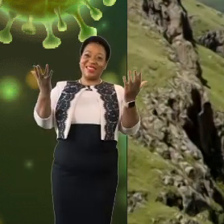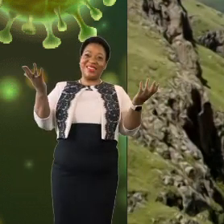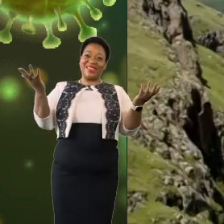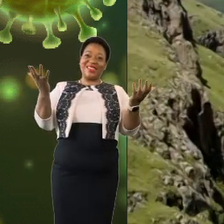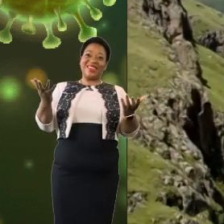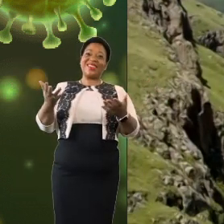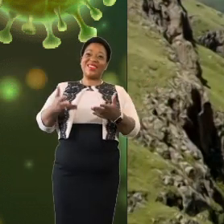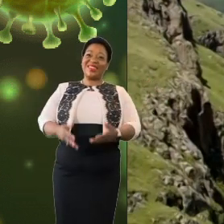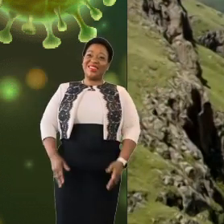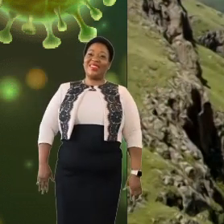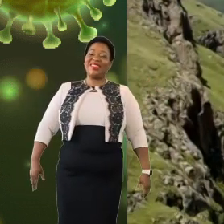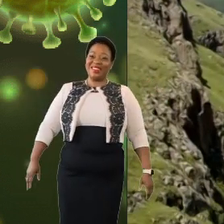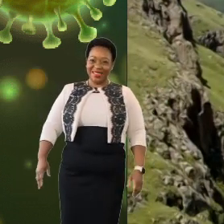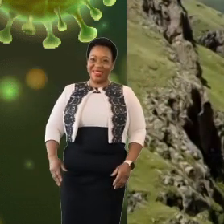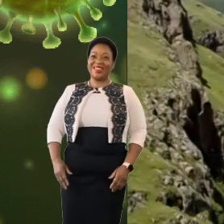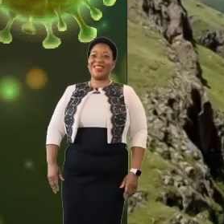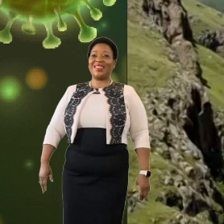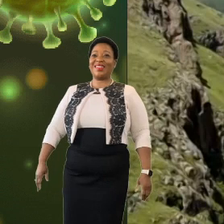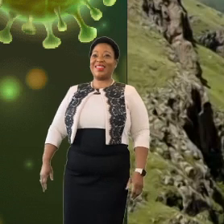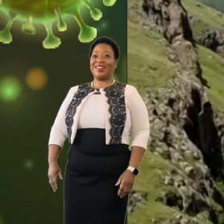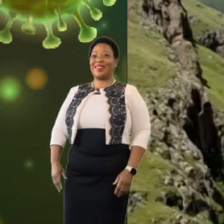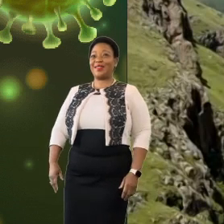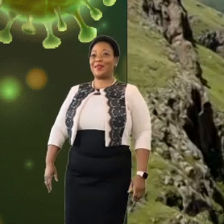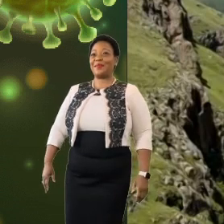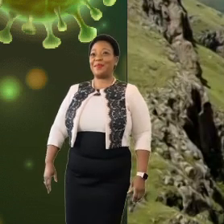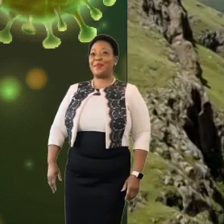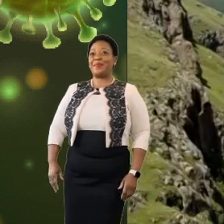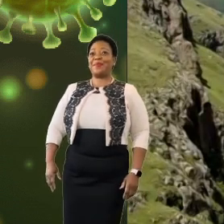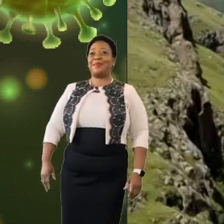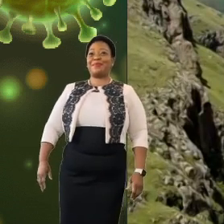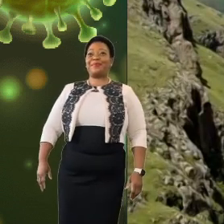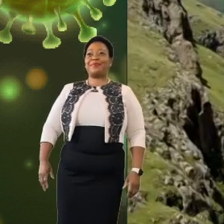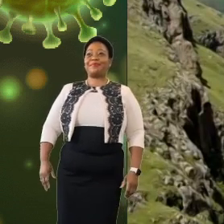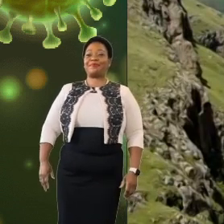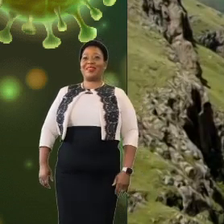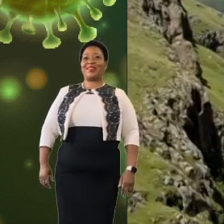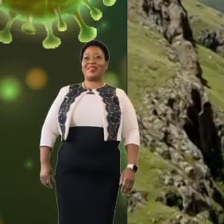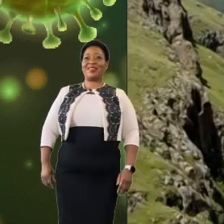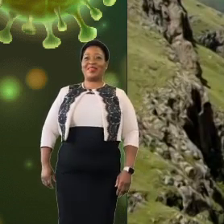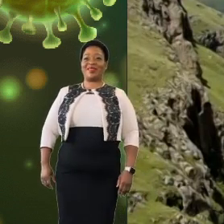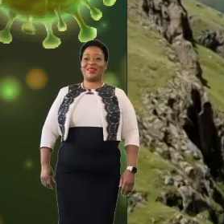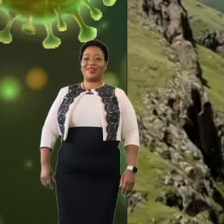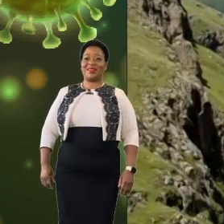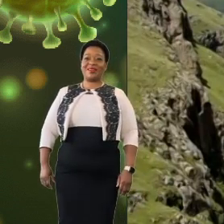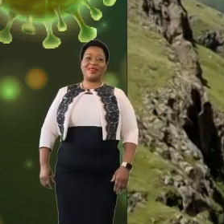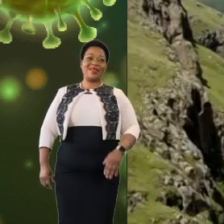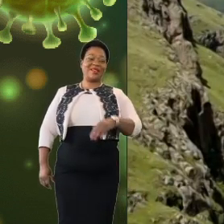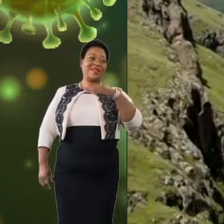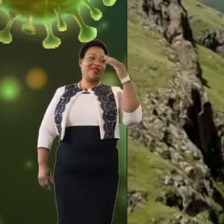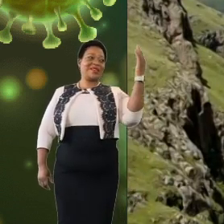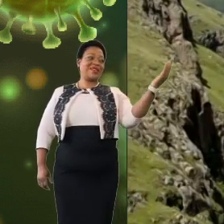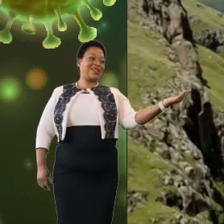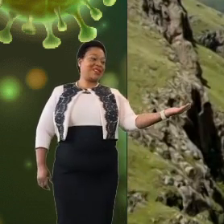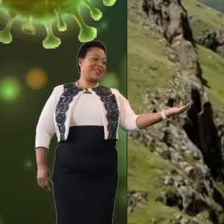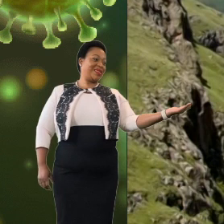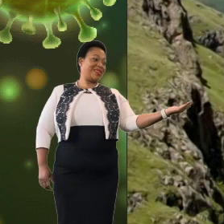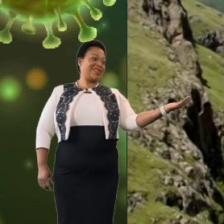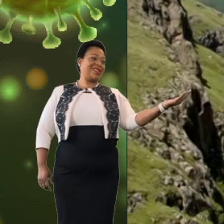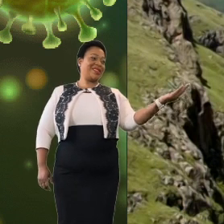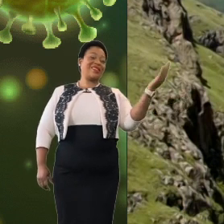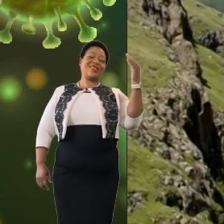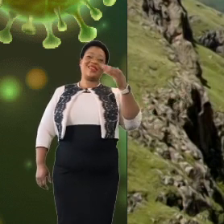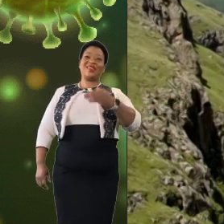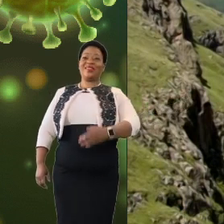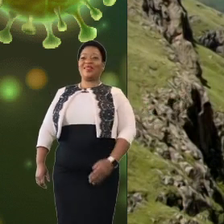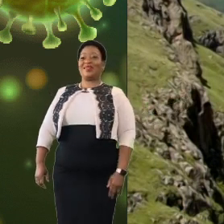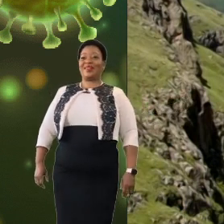well. MEC, I'm not sure whether you have any particular comments still for Tebogo before we